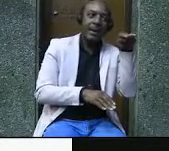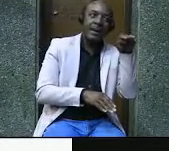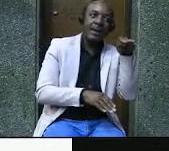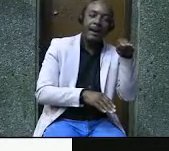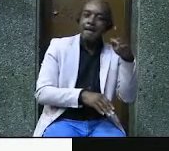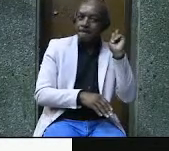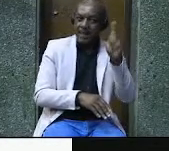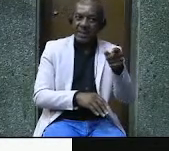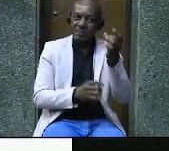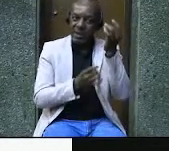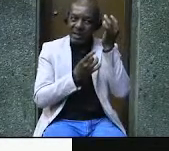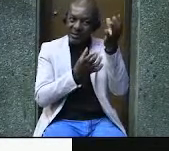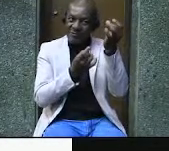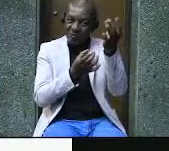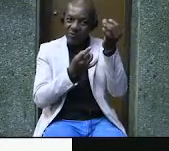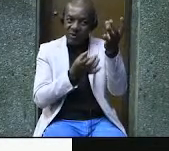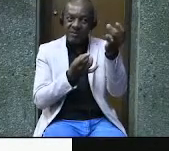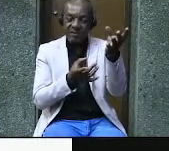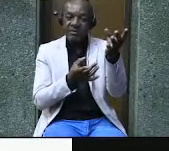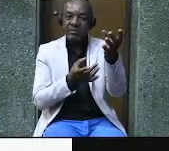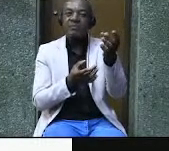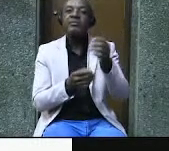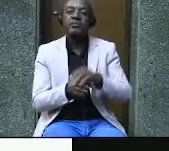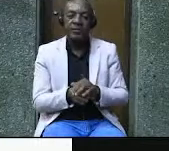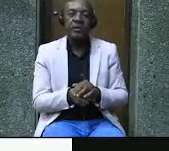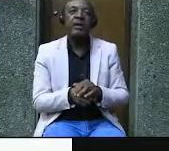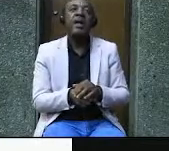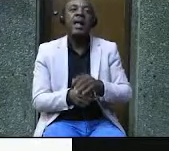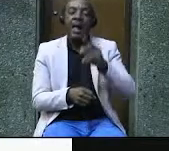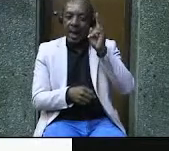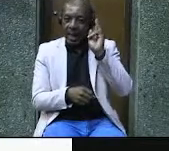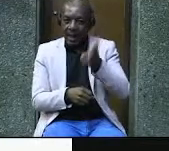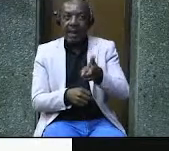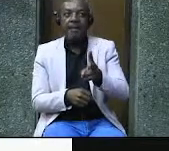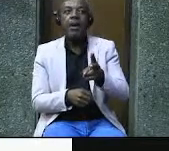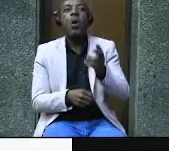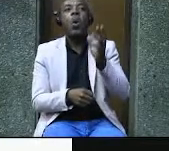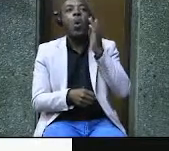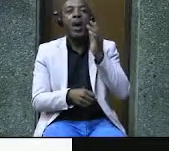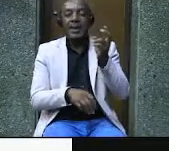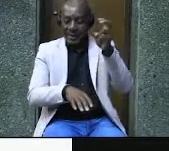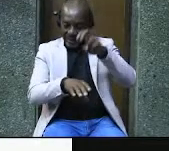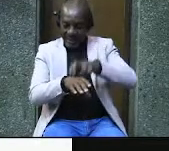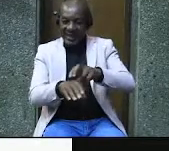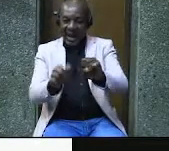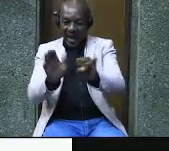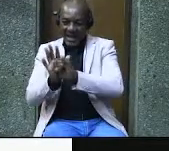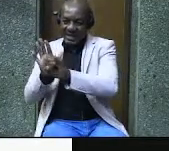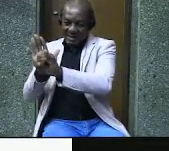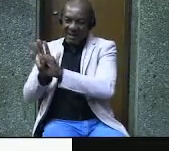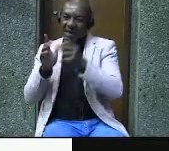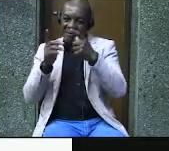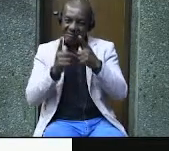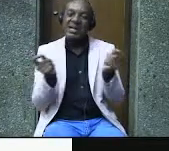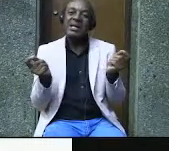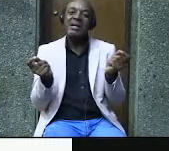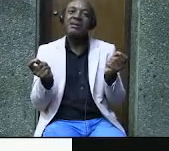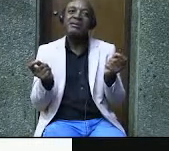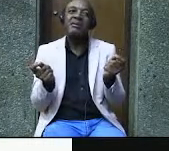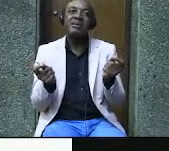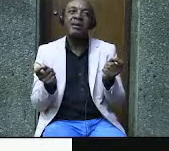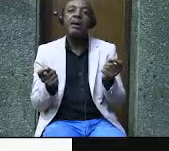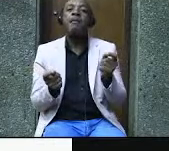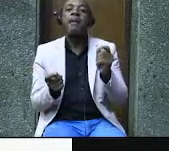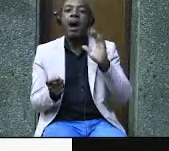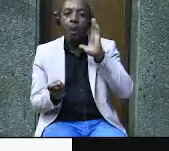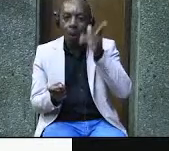consulted. Now, the next issue, once the need identification has been done, would be to